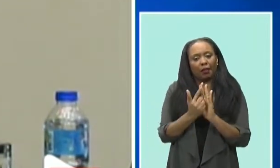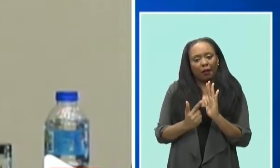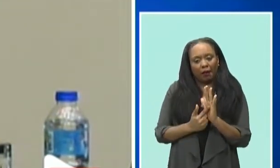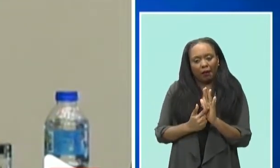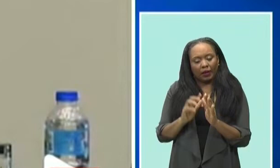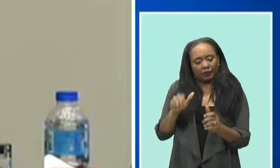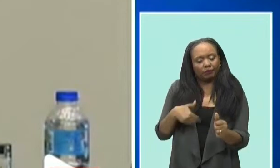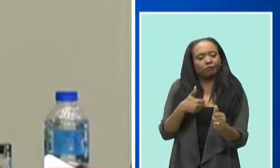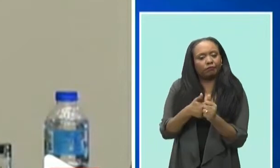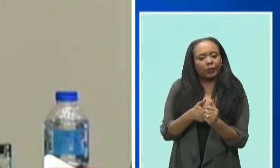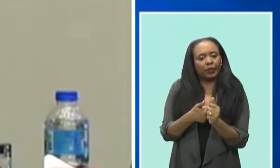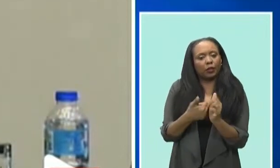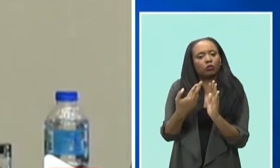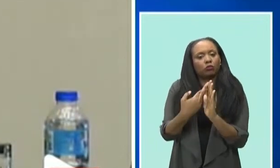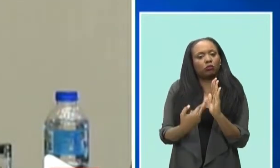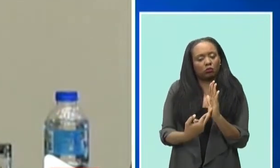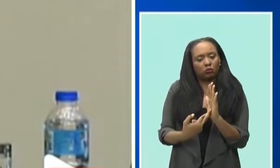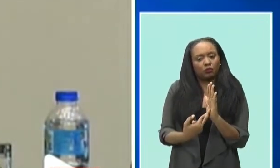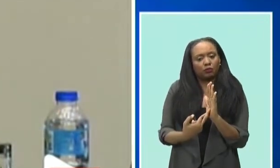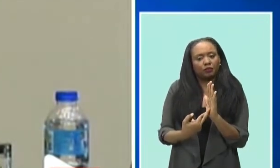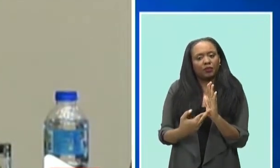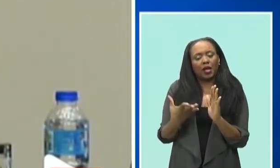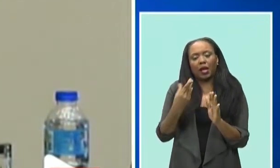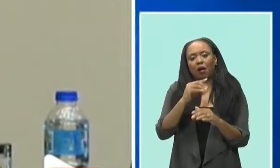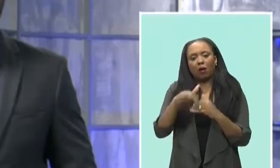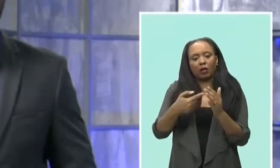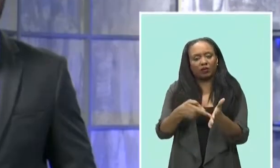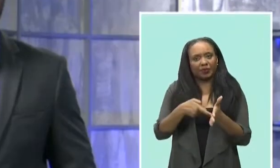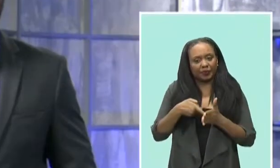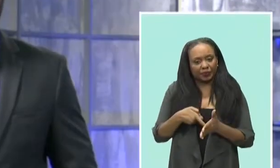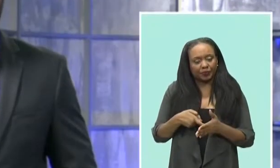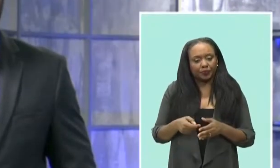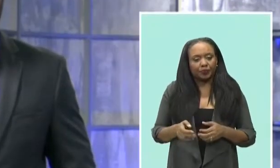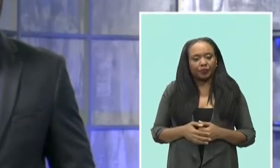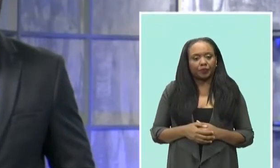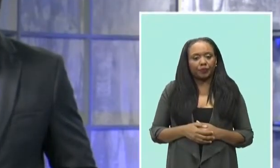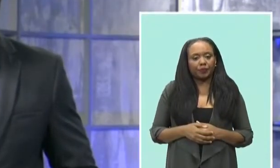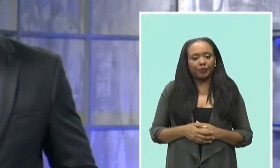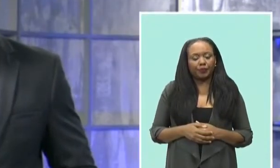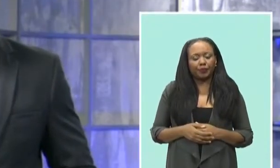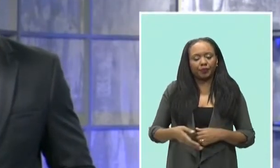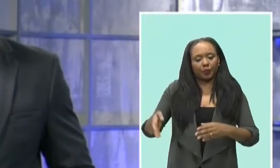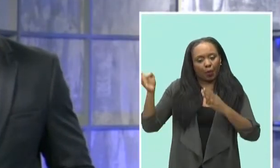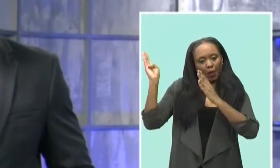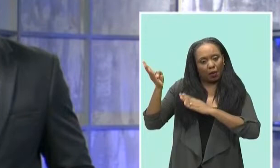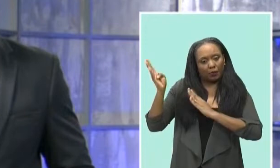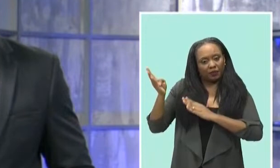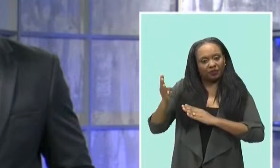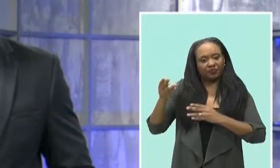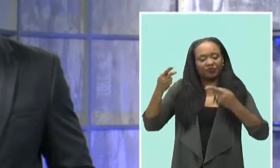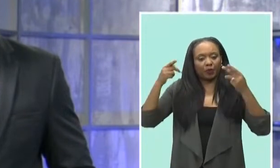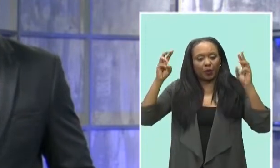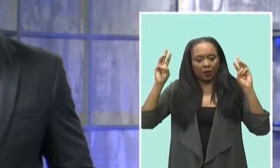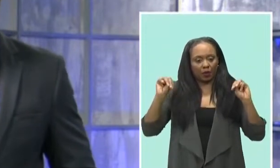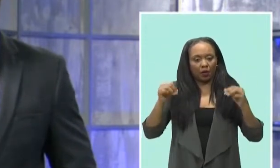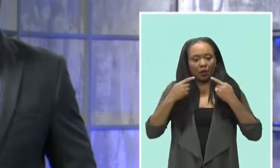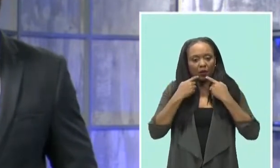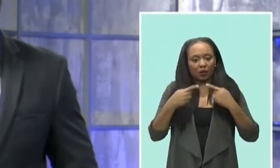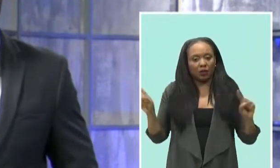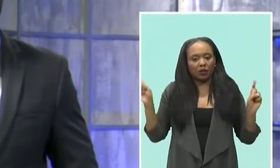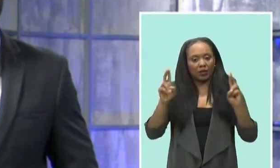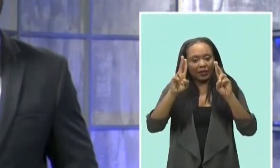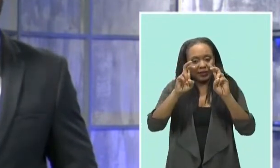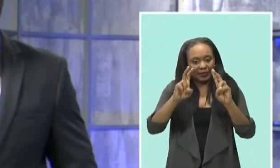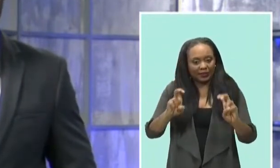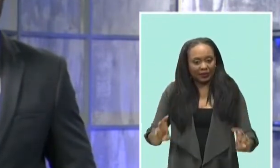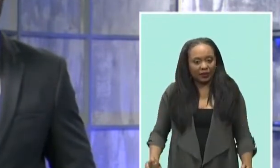those international guidelines and requirements. You're going to want to see this one. Bahamas Prime Minister Dr. Hubert Minnis has